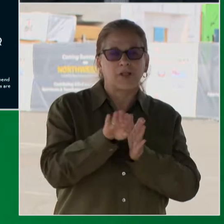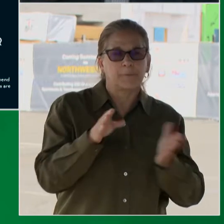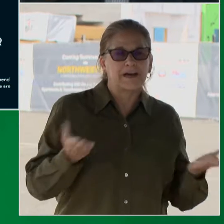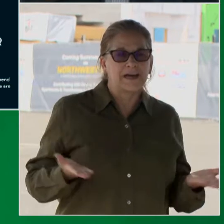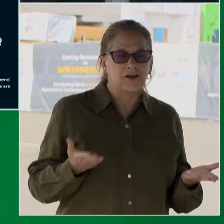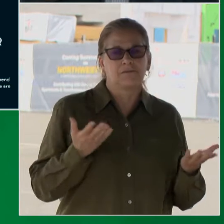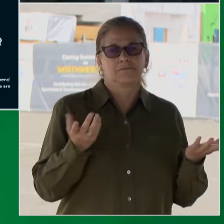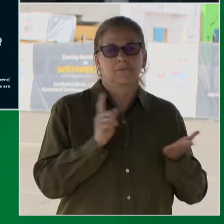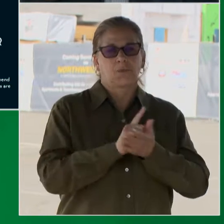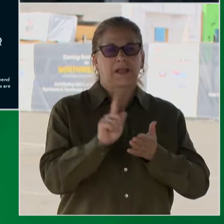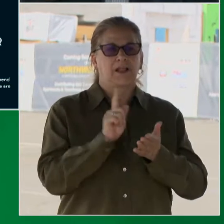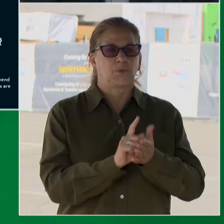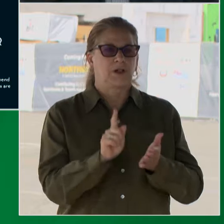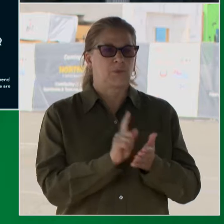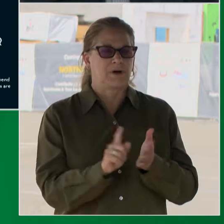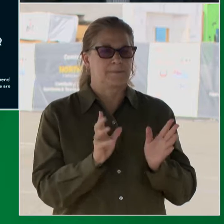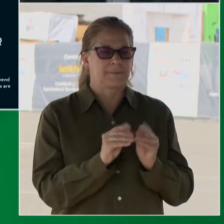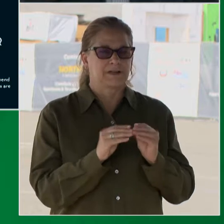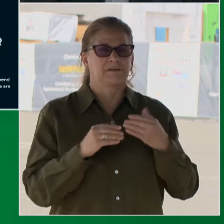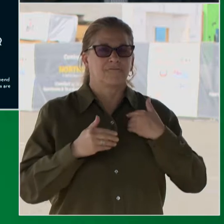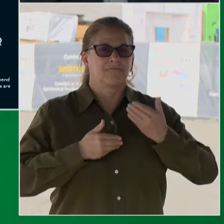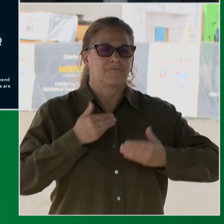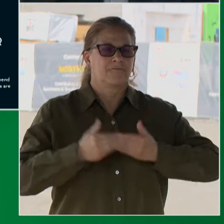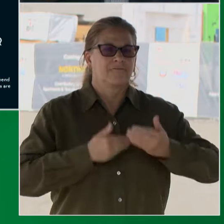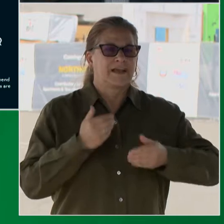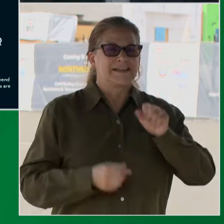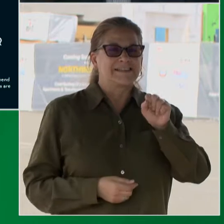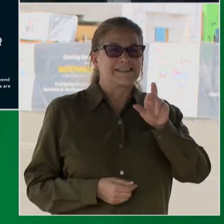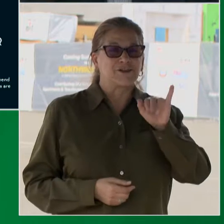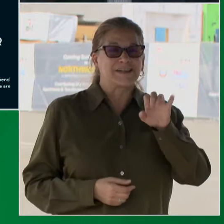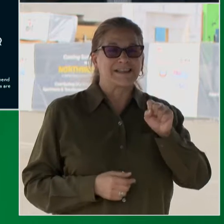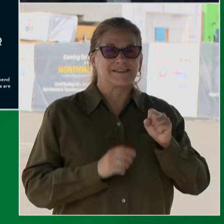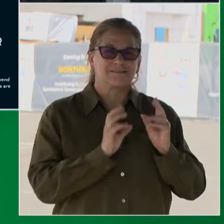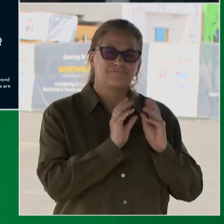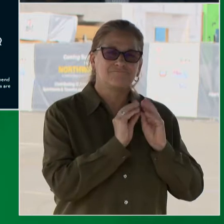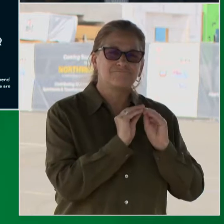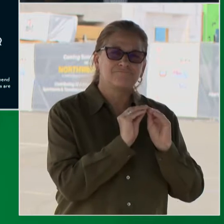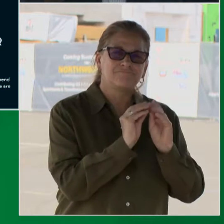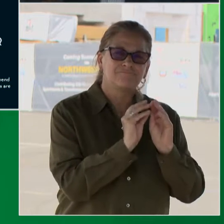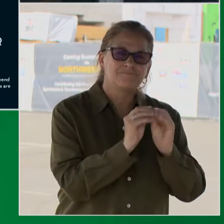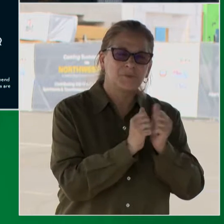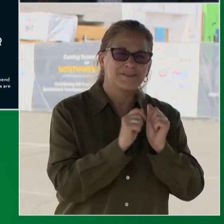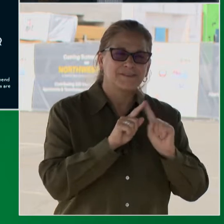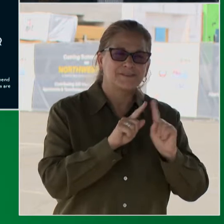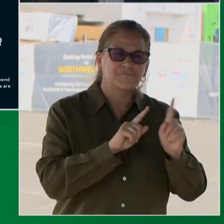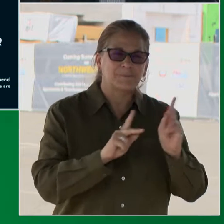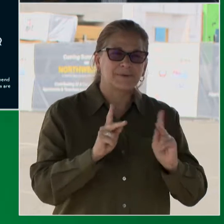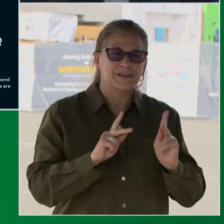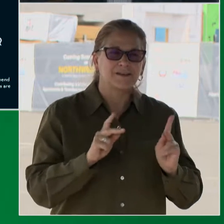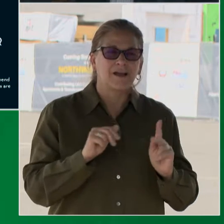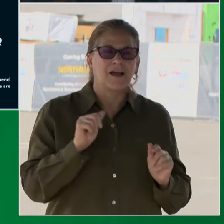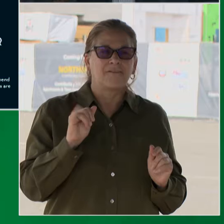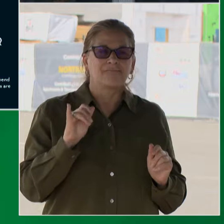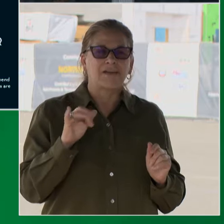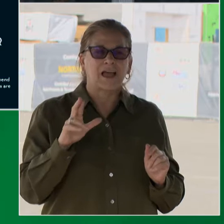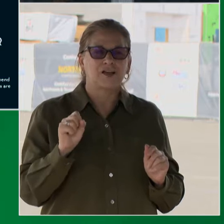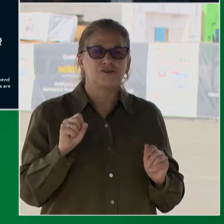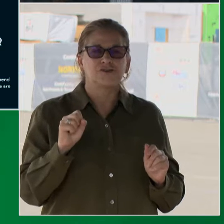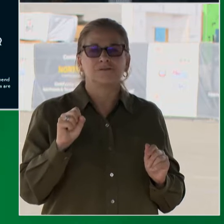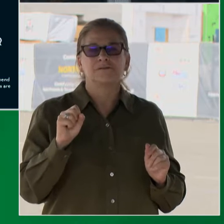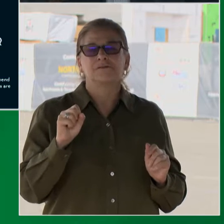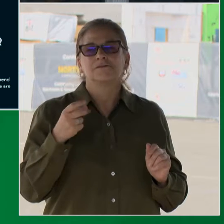we're going to start a series of engagements around Mayor Bowser's Fair Shop budget. So as you know, Mayor Bowser presented the